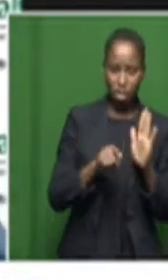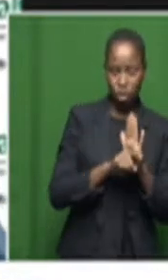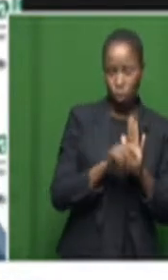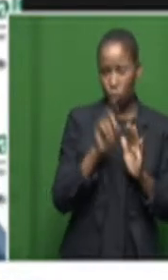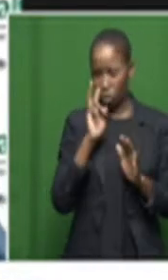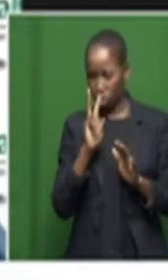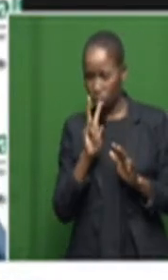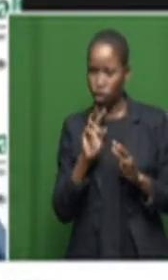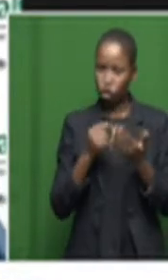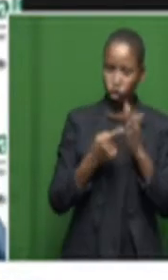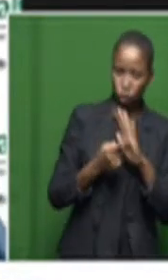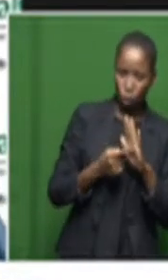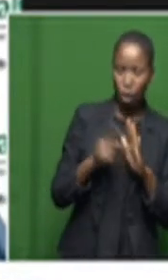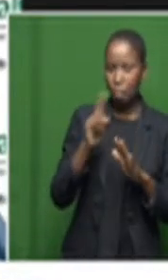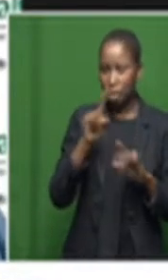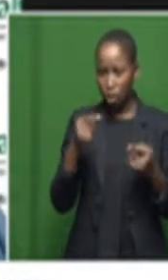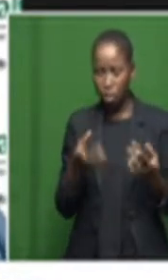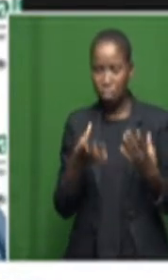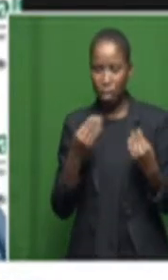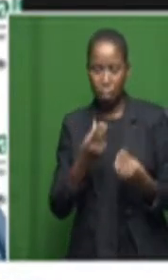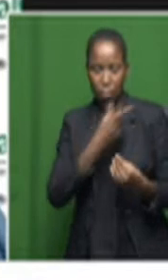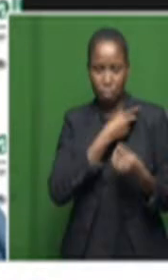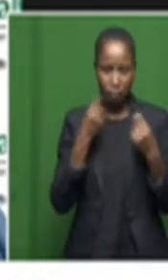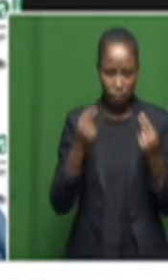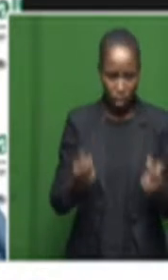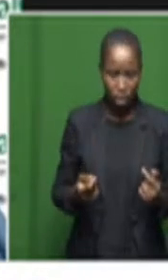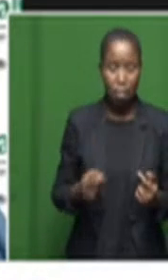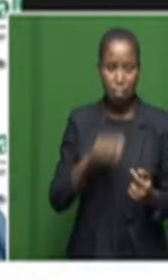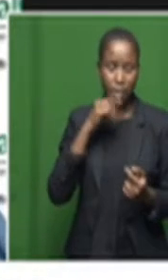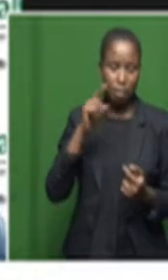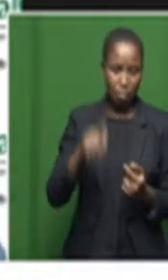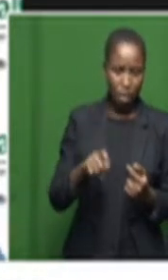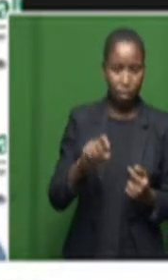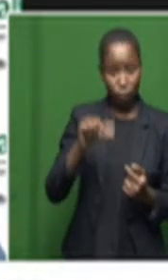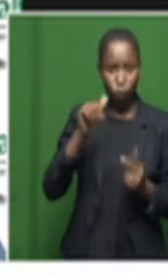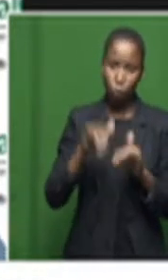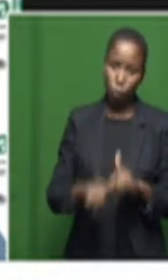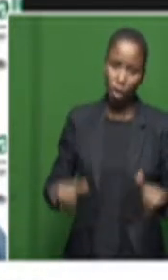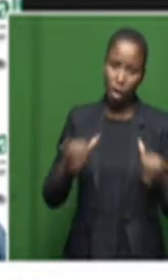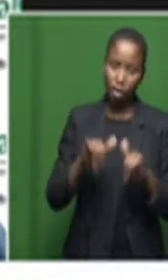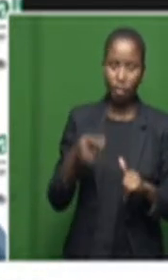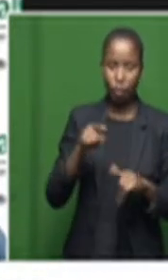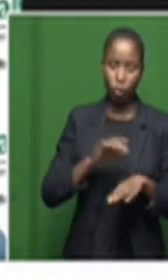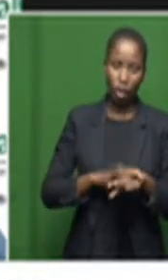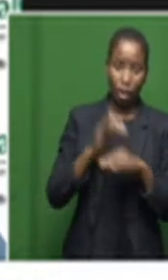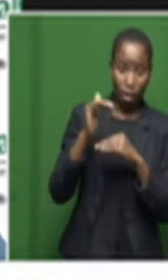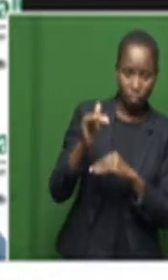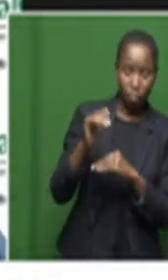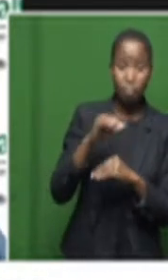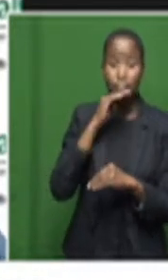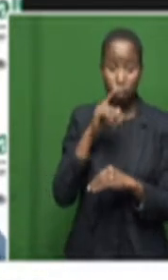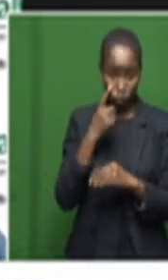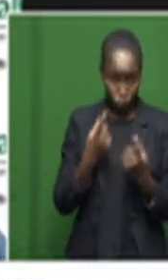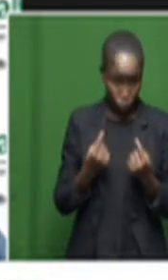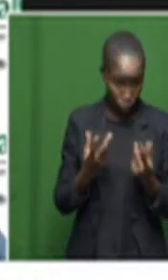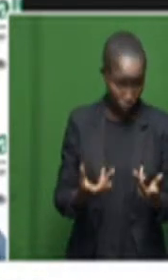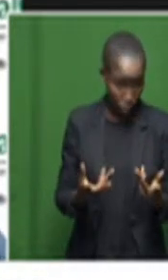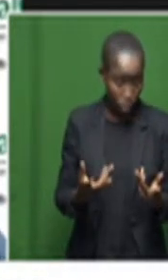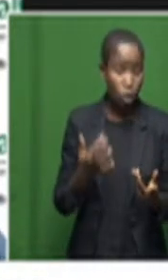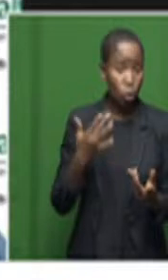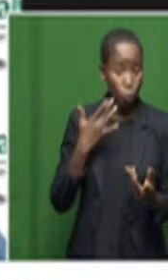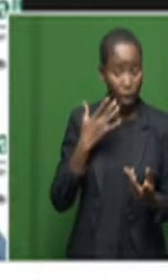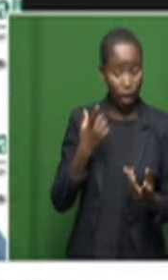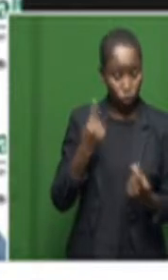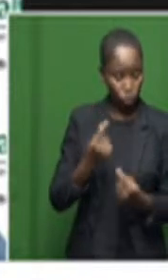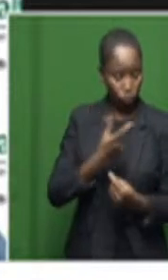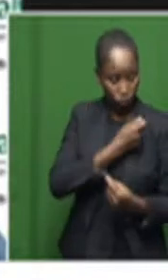shot, they don't have to take vaccine immediately. So they must first wait for a particular period. So are we doing that